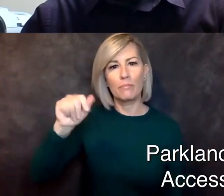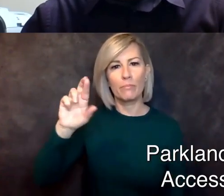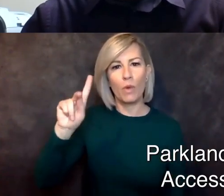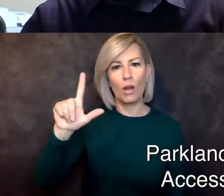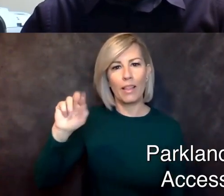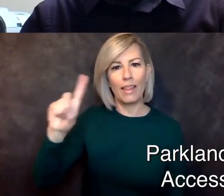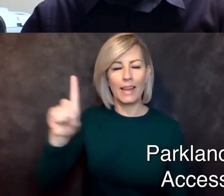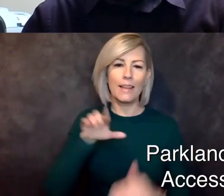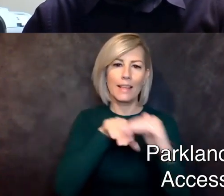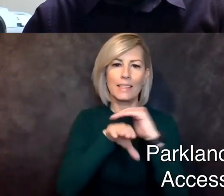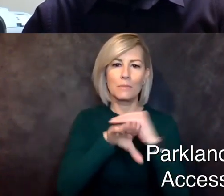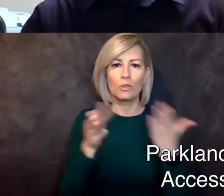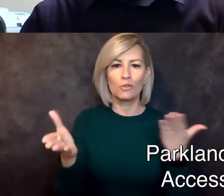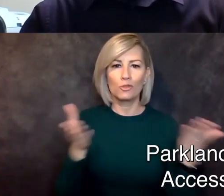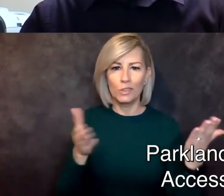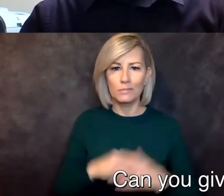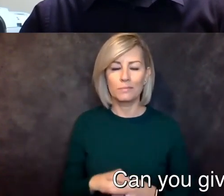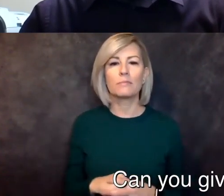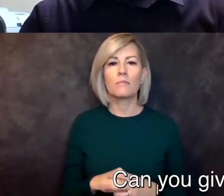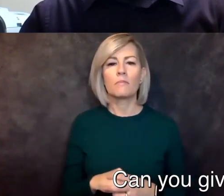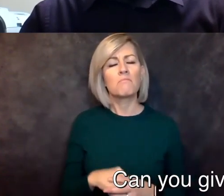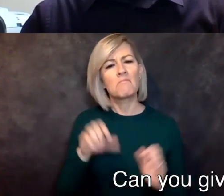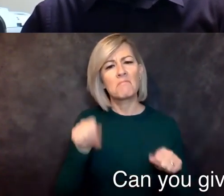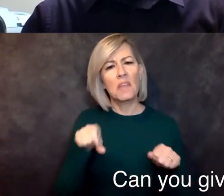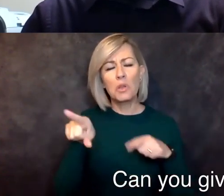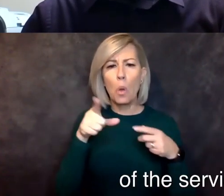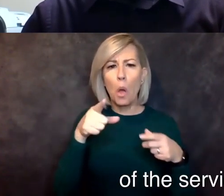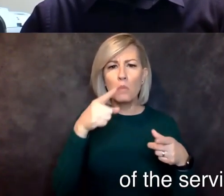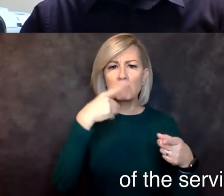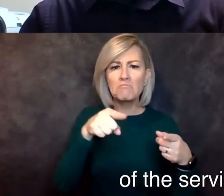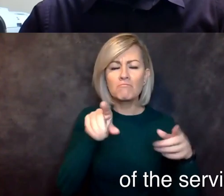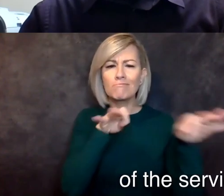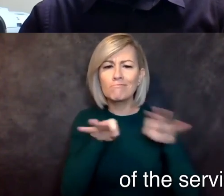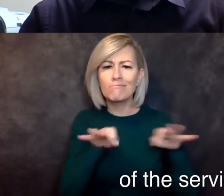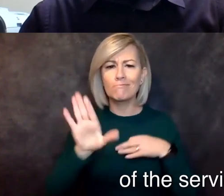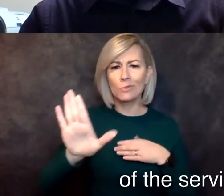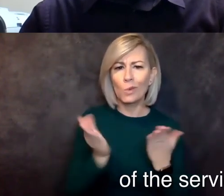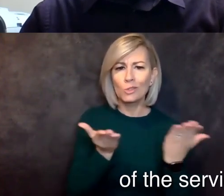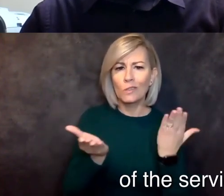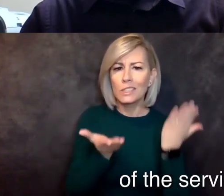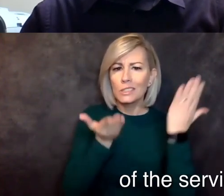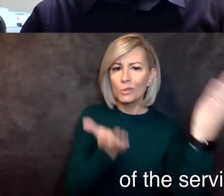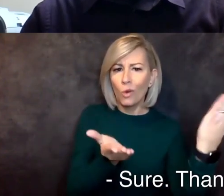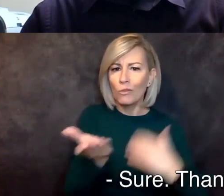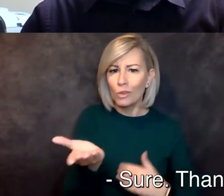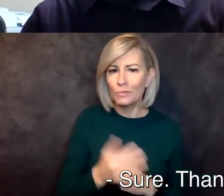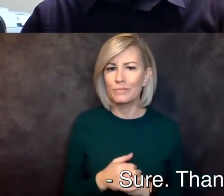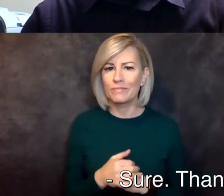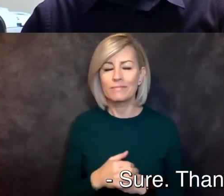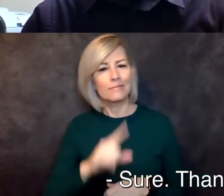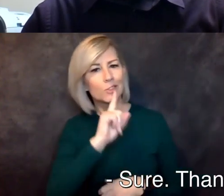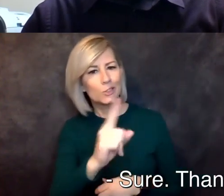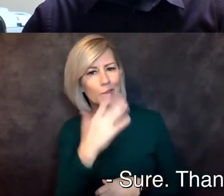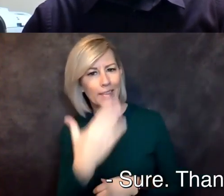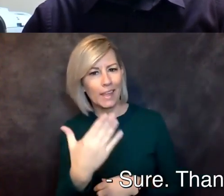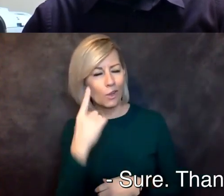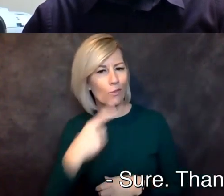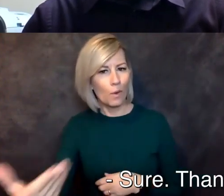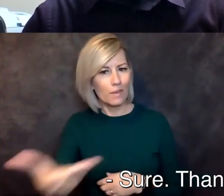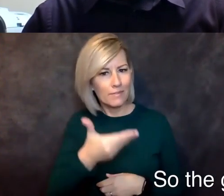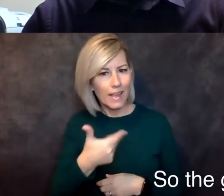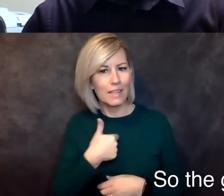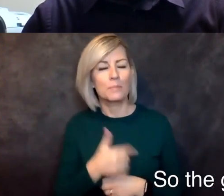Accessibility Services. Can you give us a nice overview of the services you offer there? Sure. Thanks, Jim, for having me.